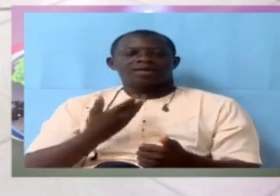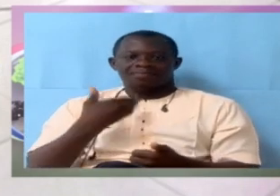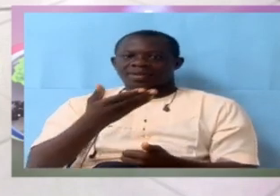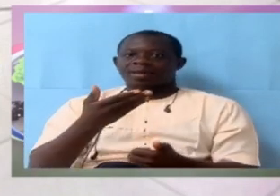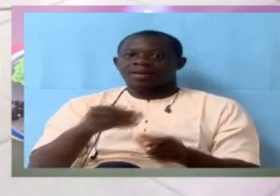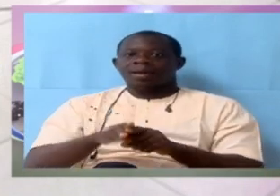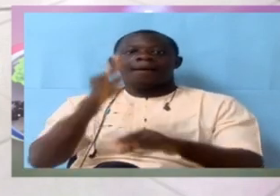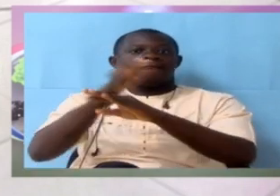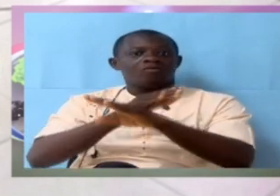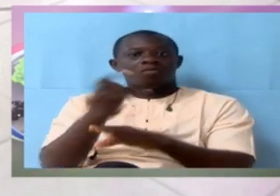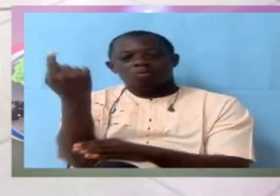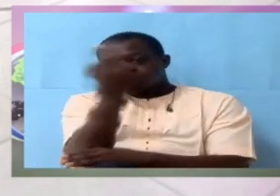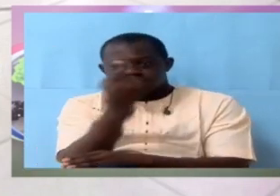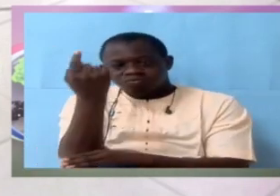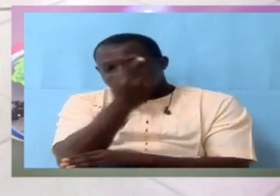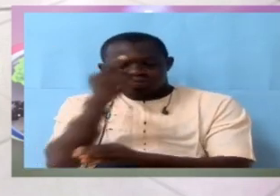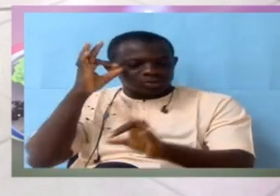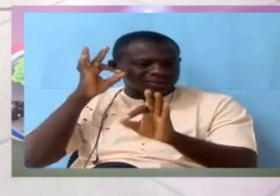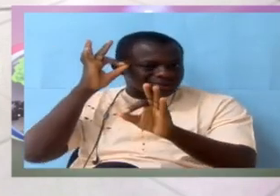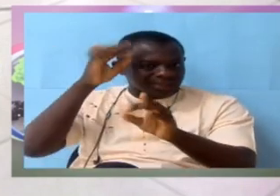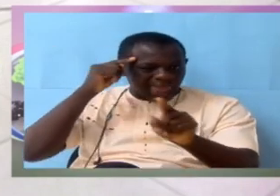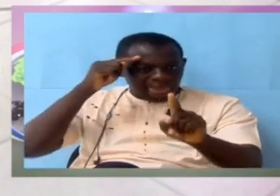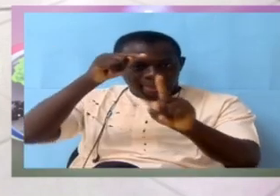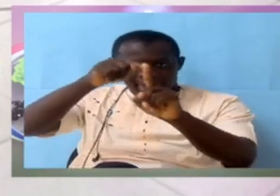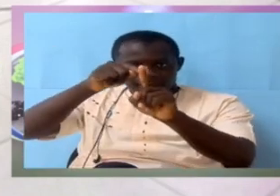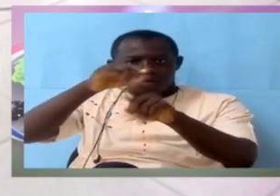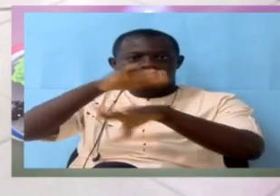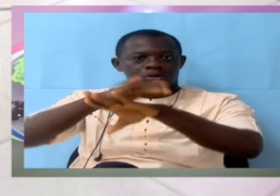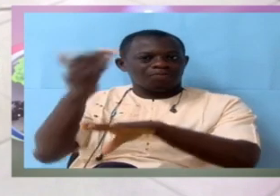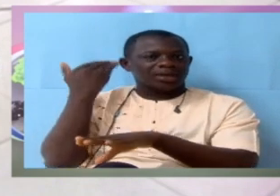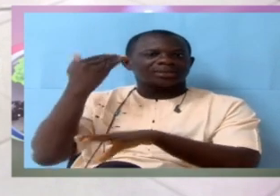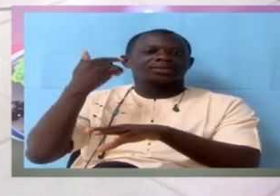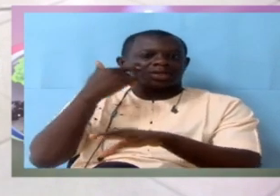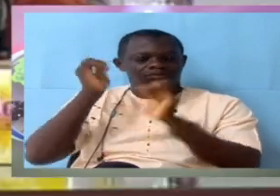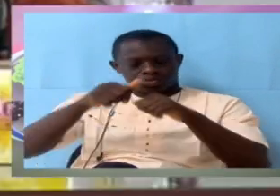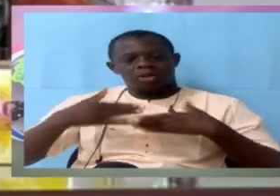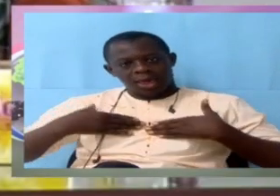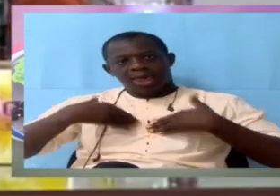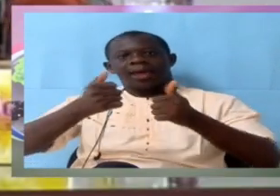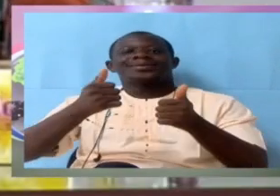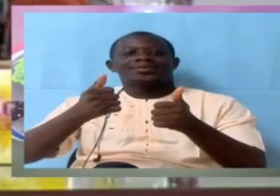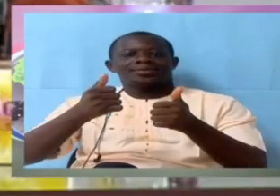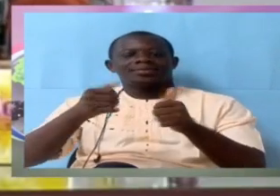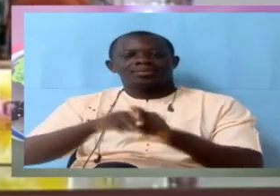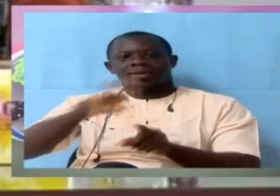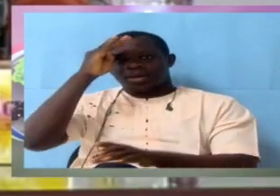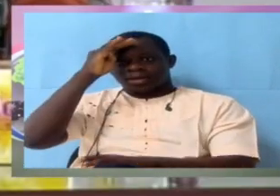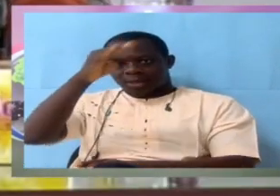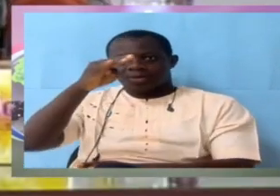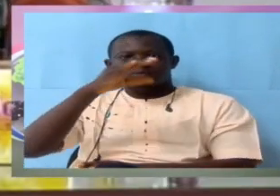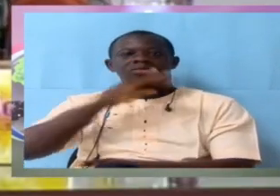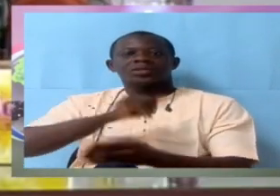That was my only intention in those days, to be able to be cured. Thank you, Mr. Witness.